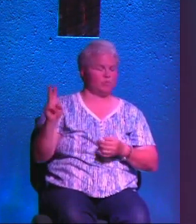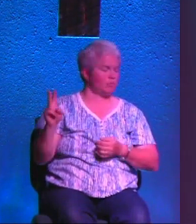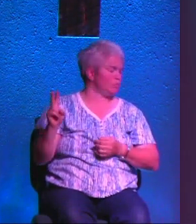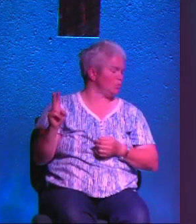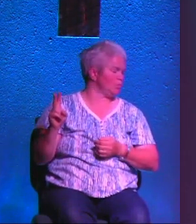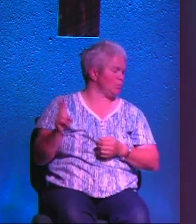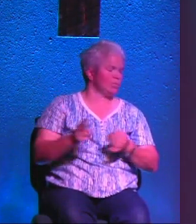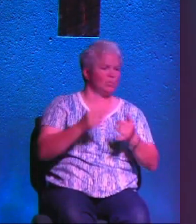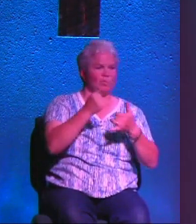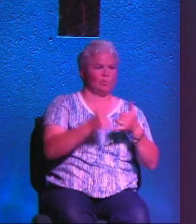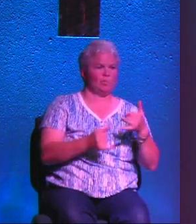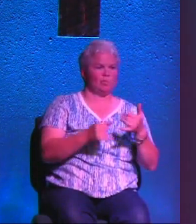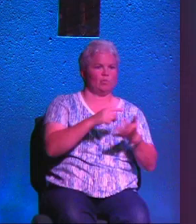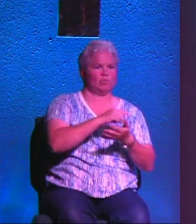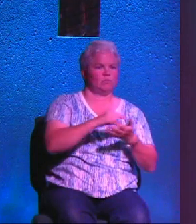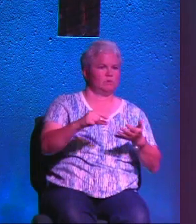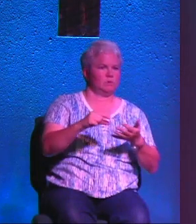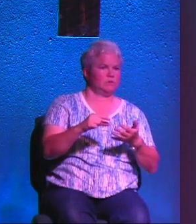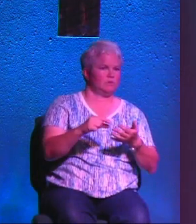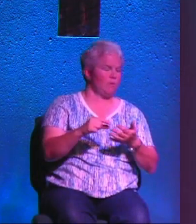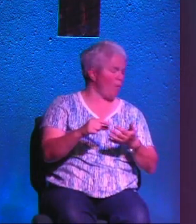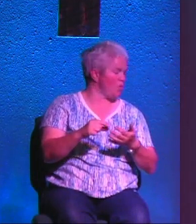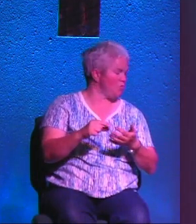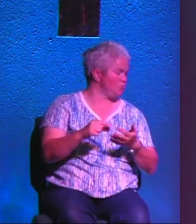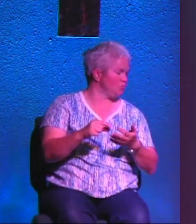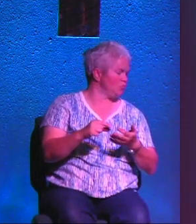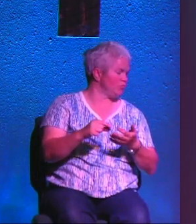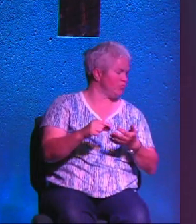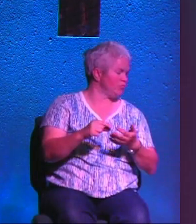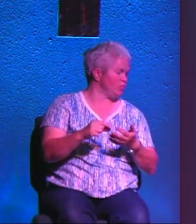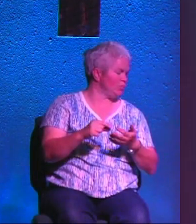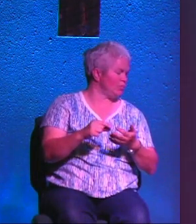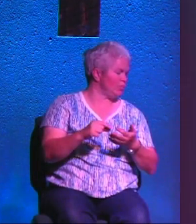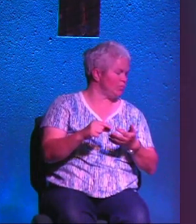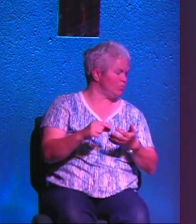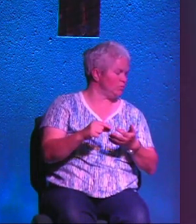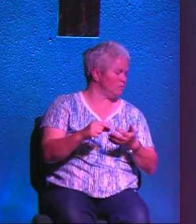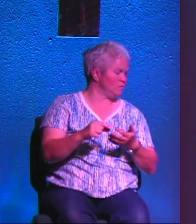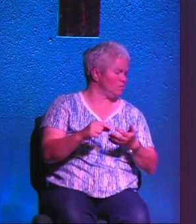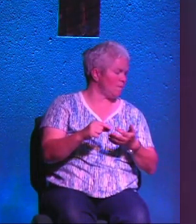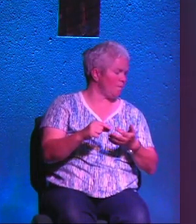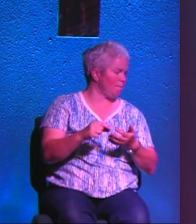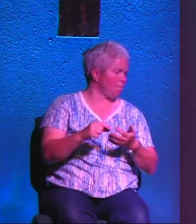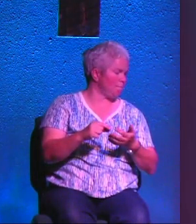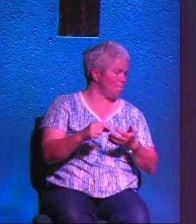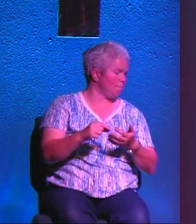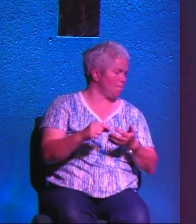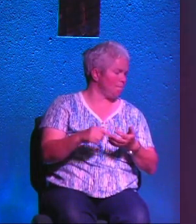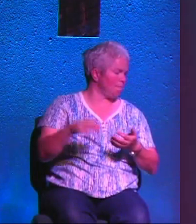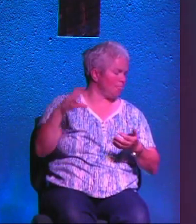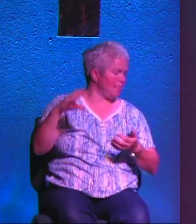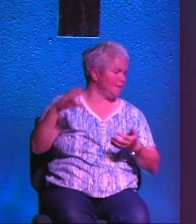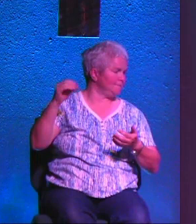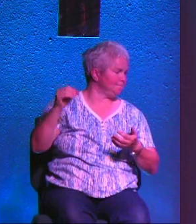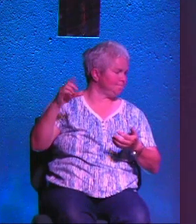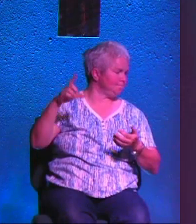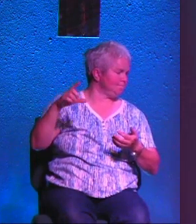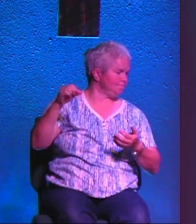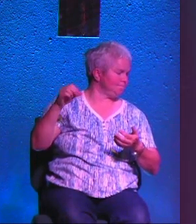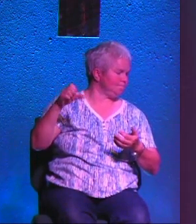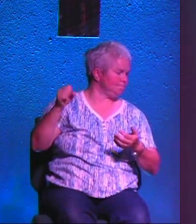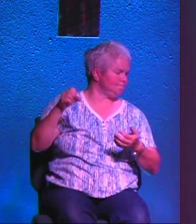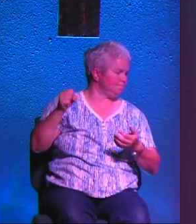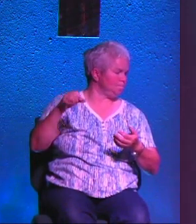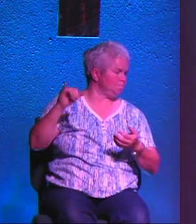at that last verse. Paul here now, he brings it all together and he says it like it is. This is really